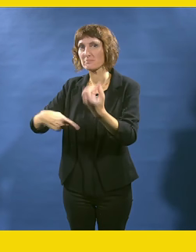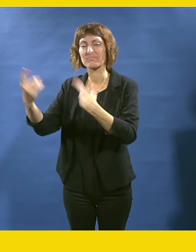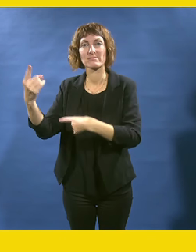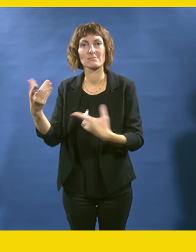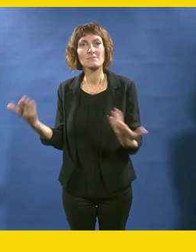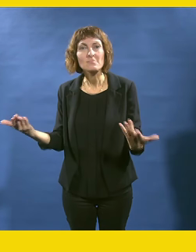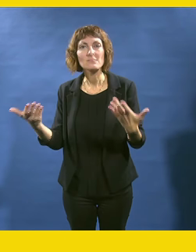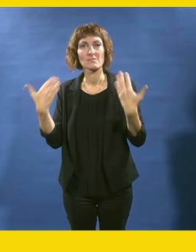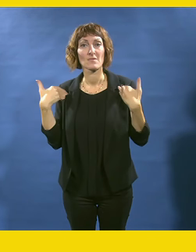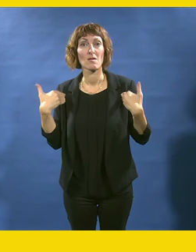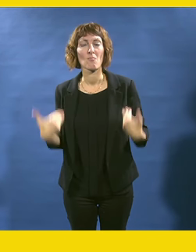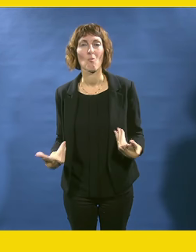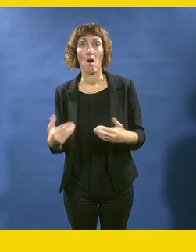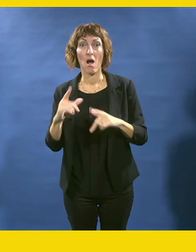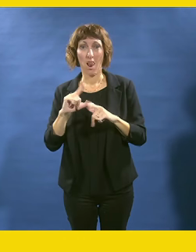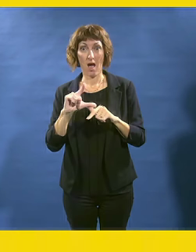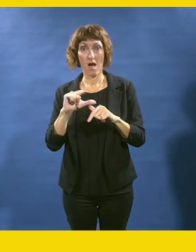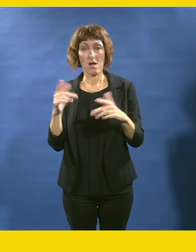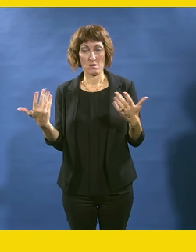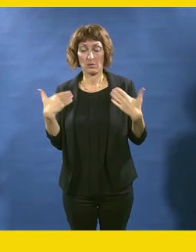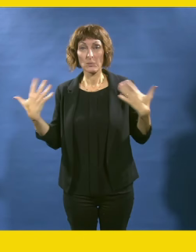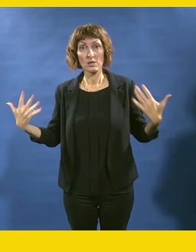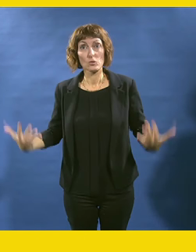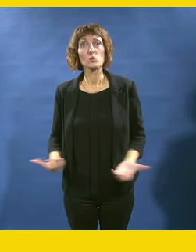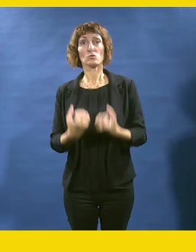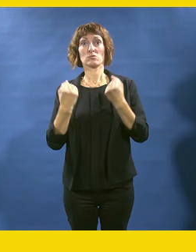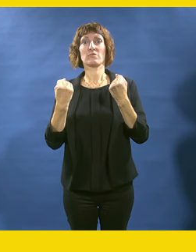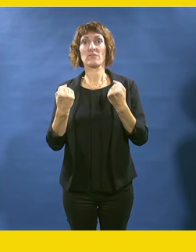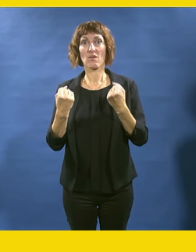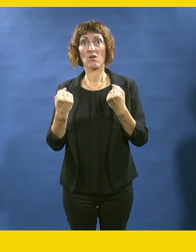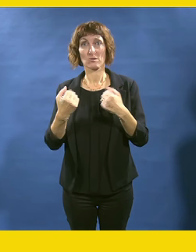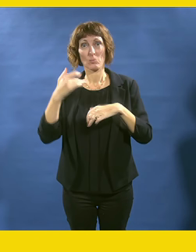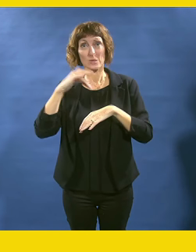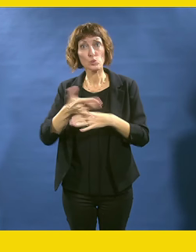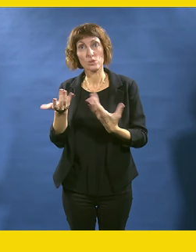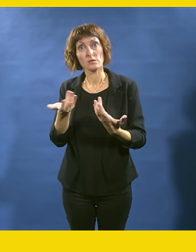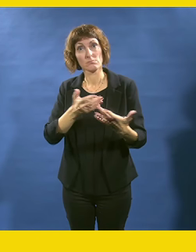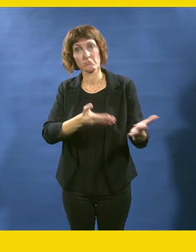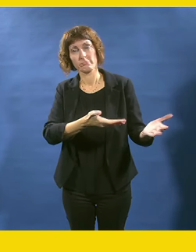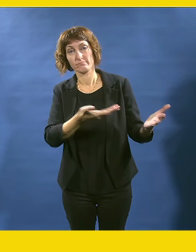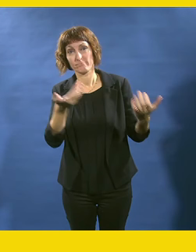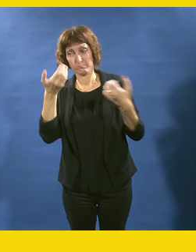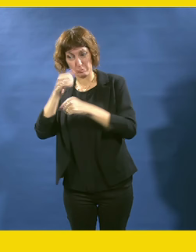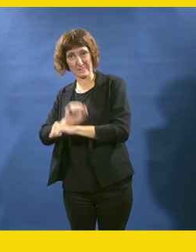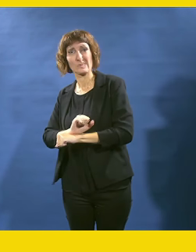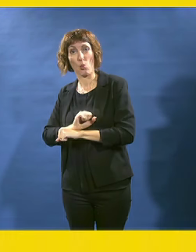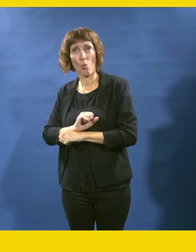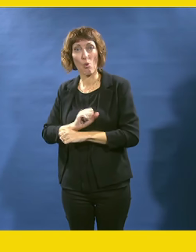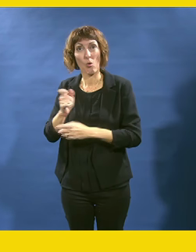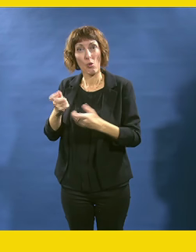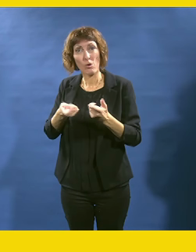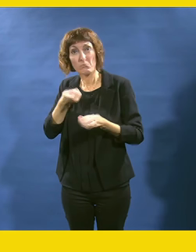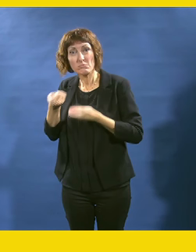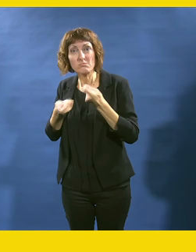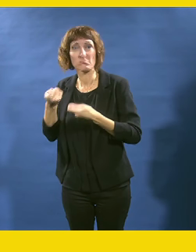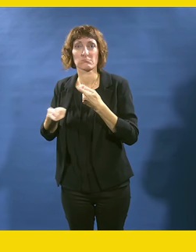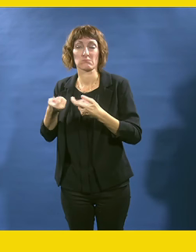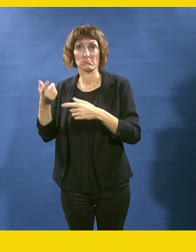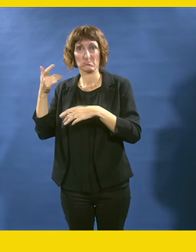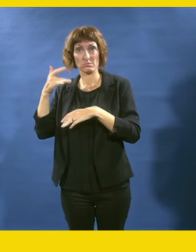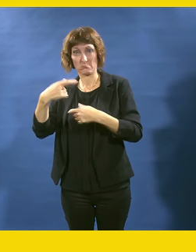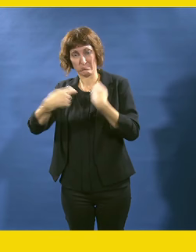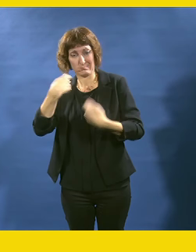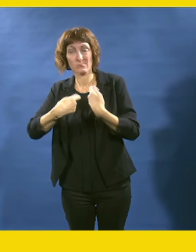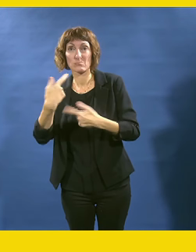a survivor of the Taliban imprisonment and torture. I have witnessed firsthand